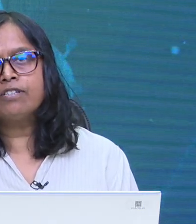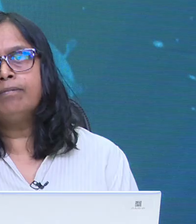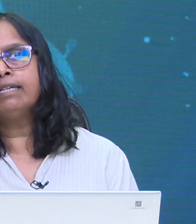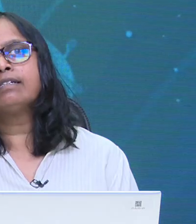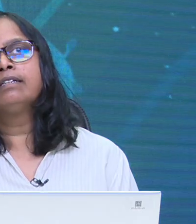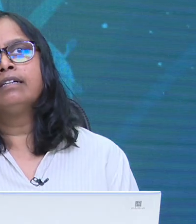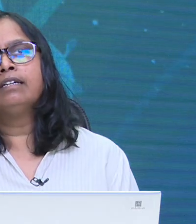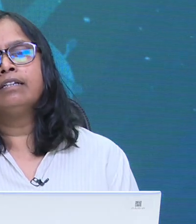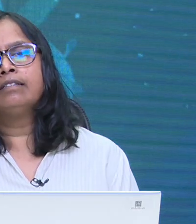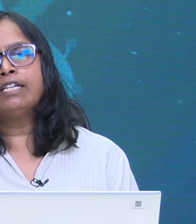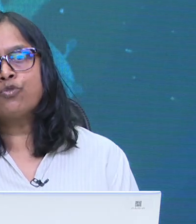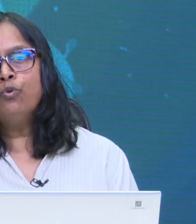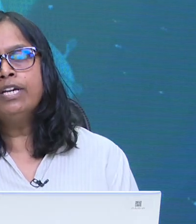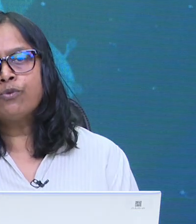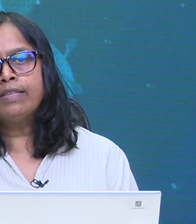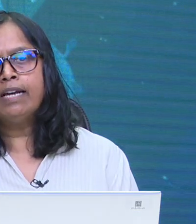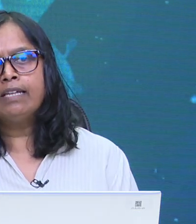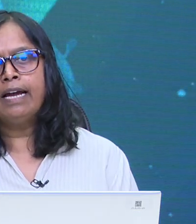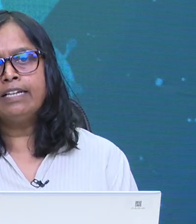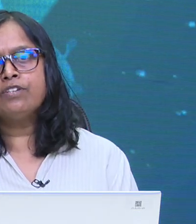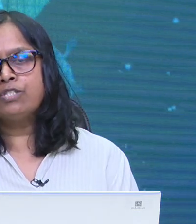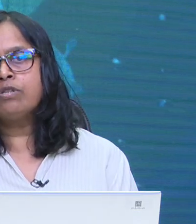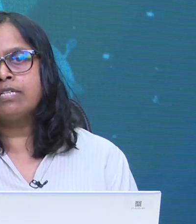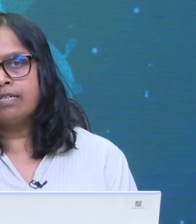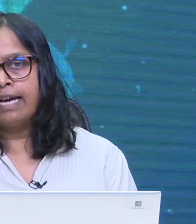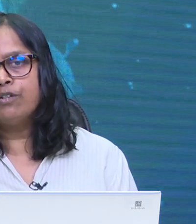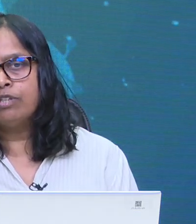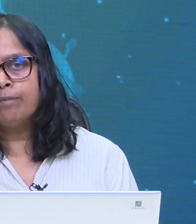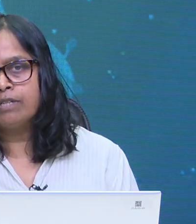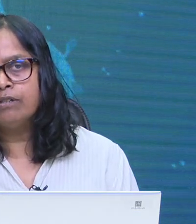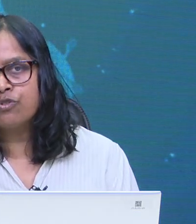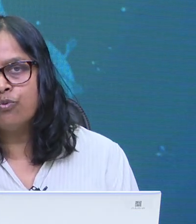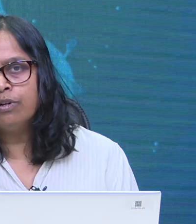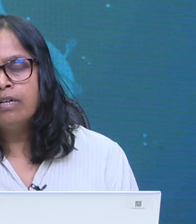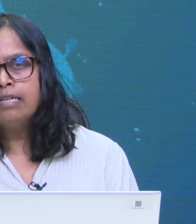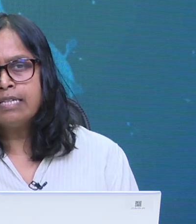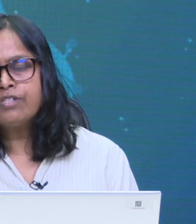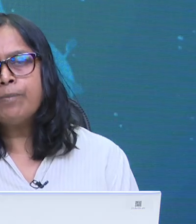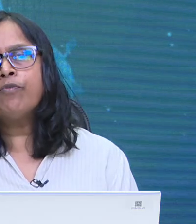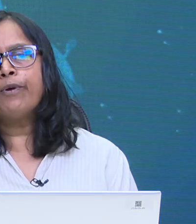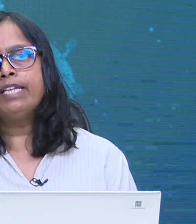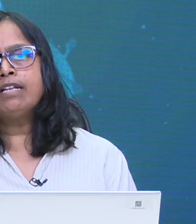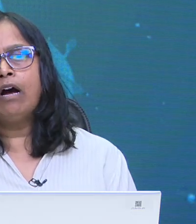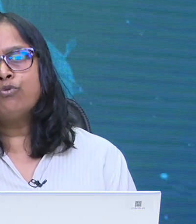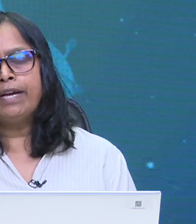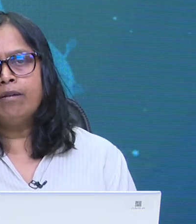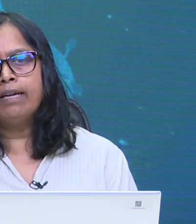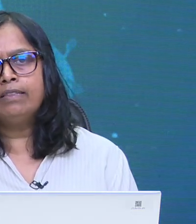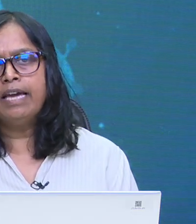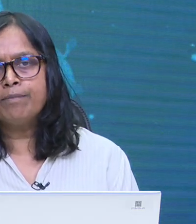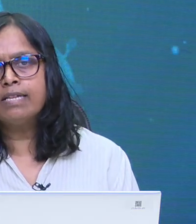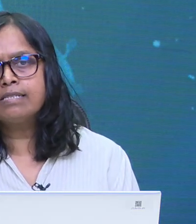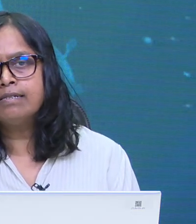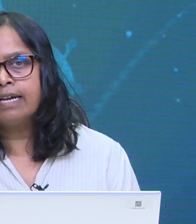teacher, but that school is showing that the head teacher is not assigned to that particular school. Such type of queries how to handle by